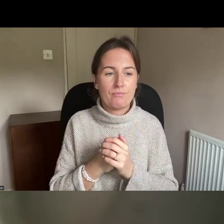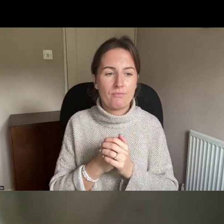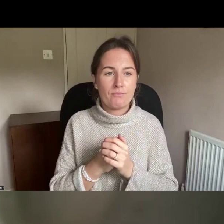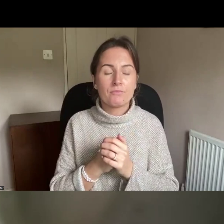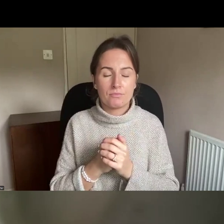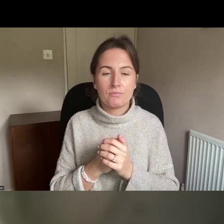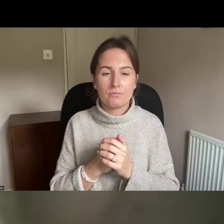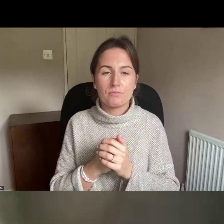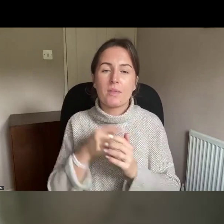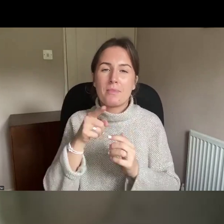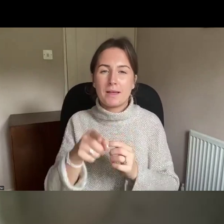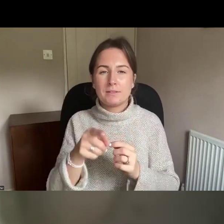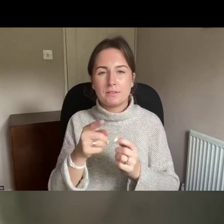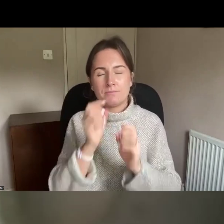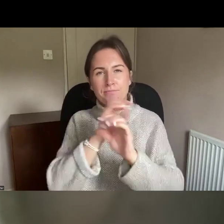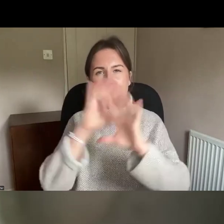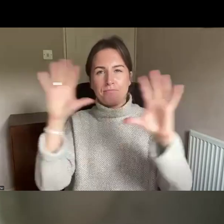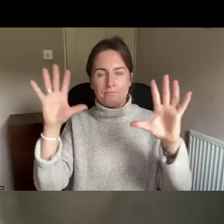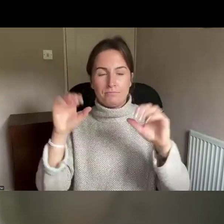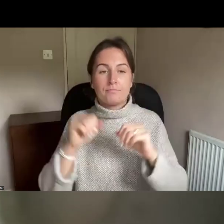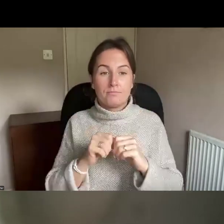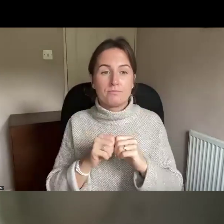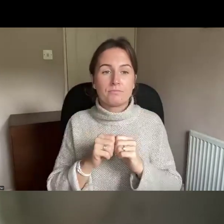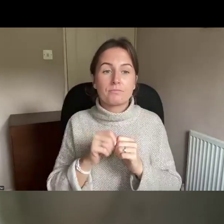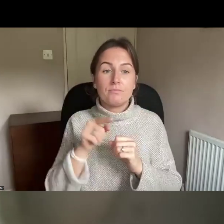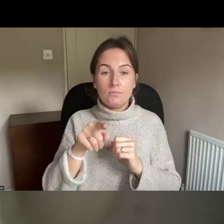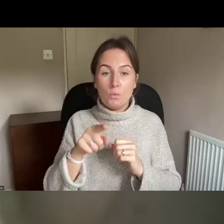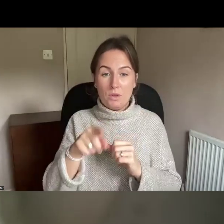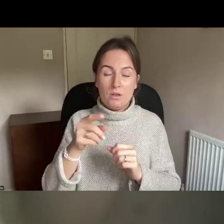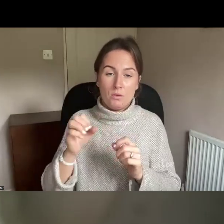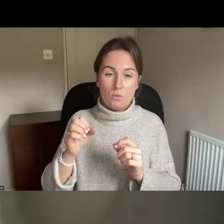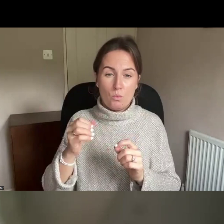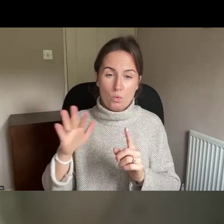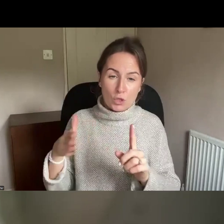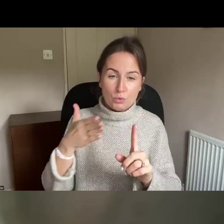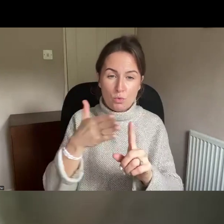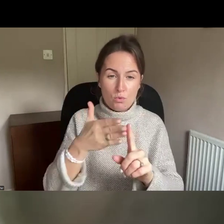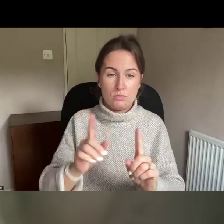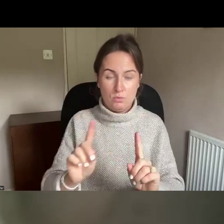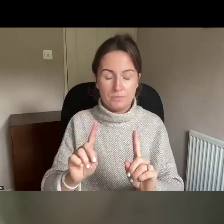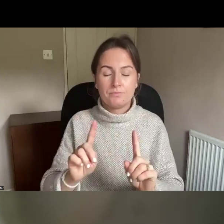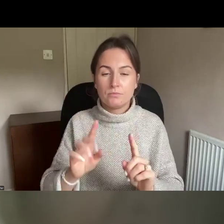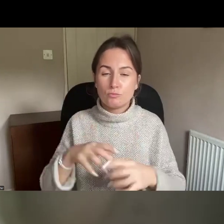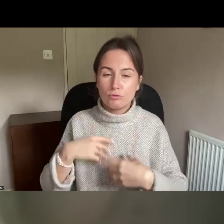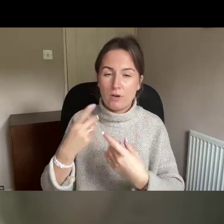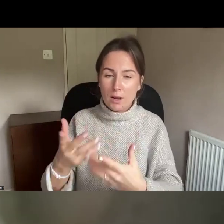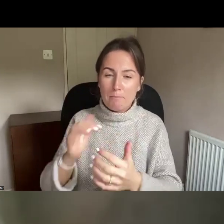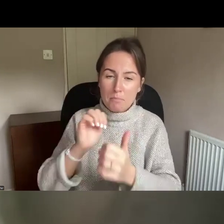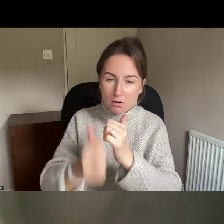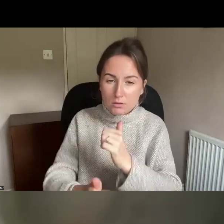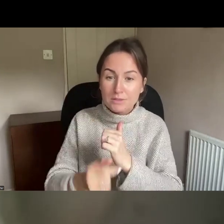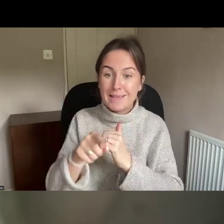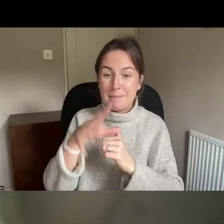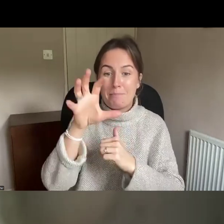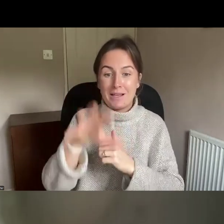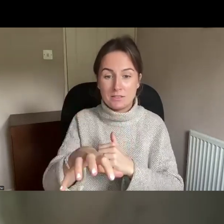So I've given you kind of the output here. So this is what we've been working towards. We wanted to be able to provide our partners in Place with tools to